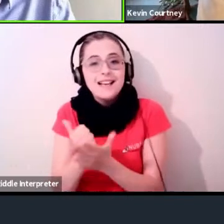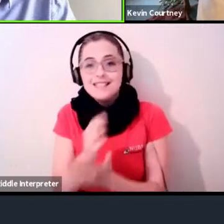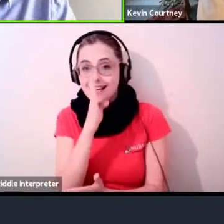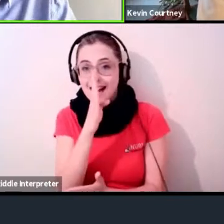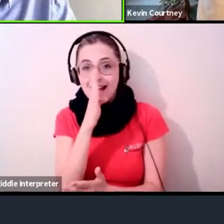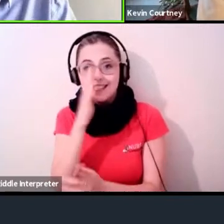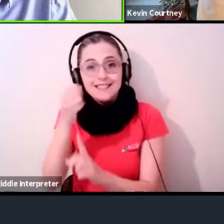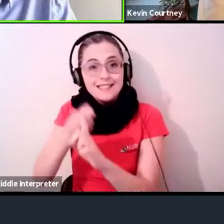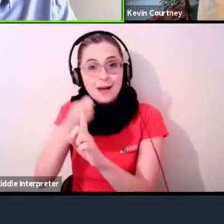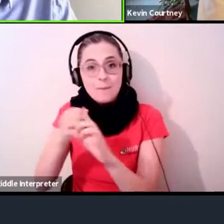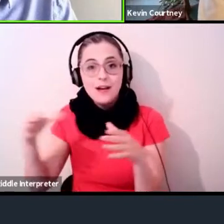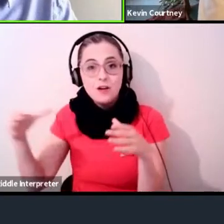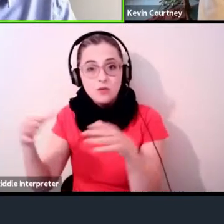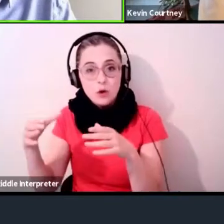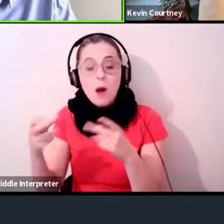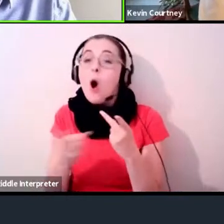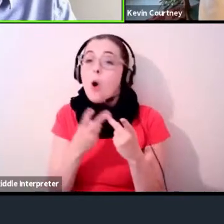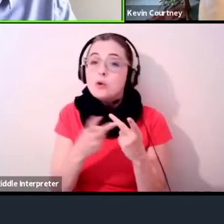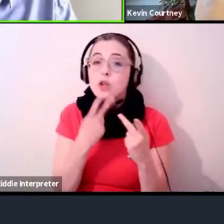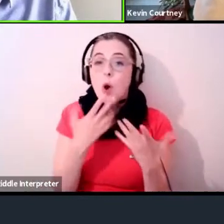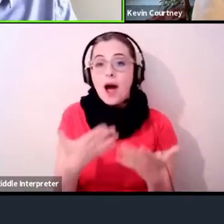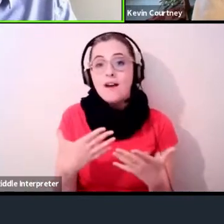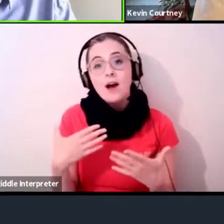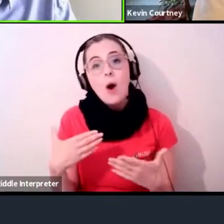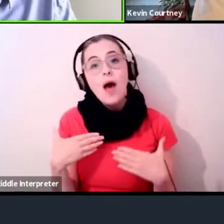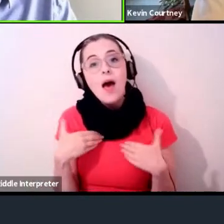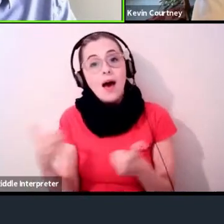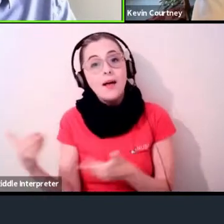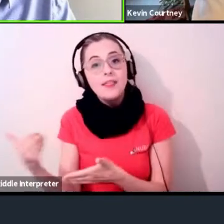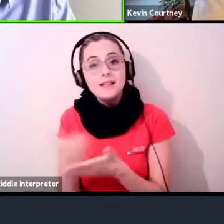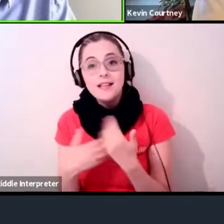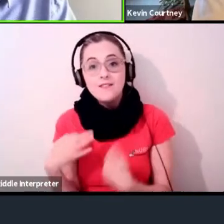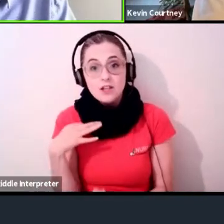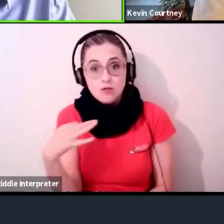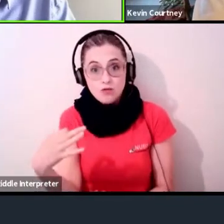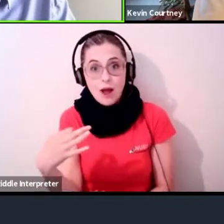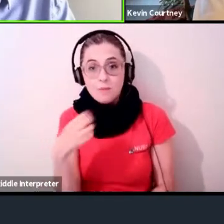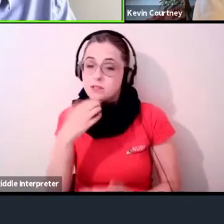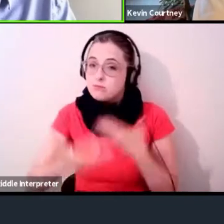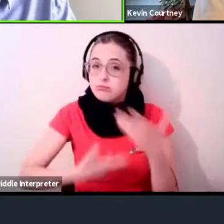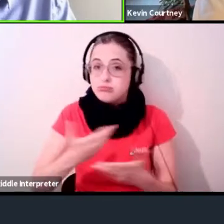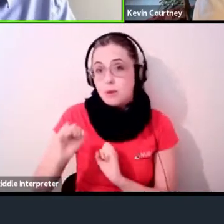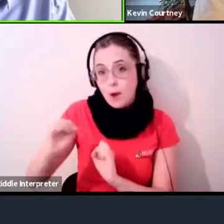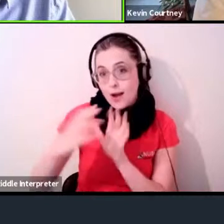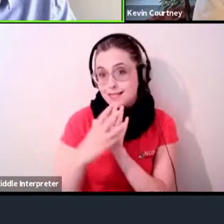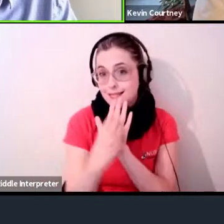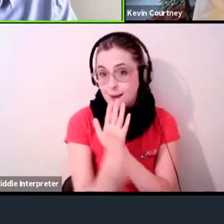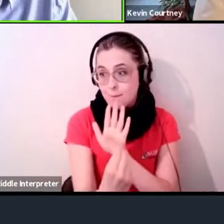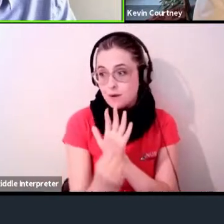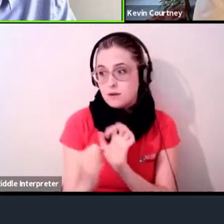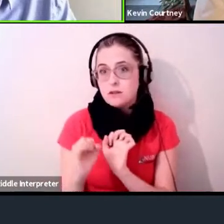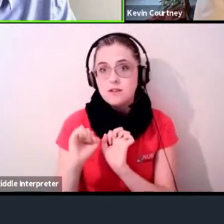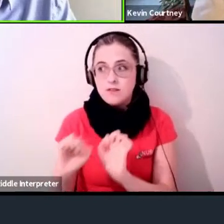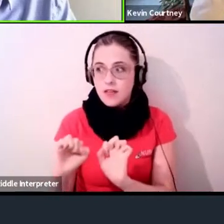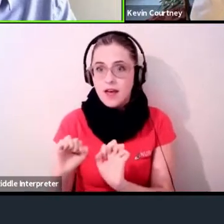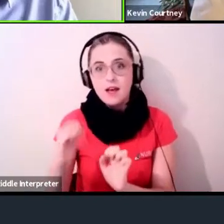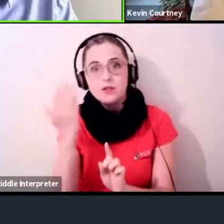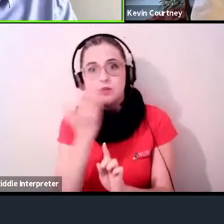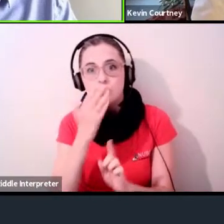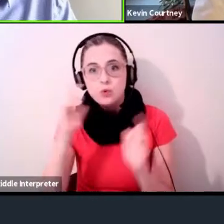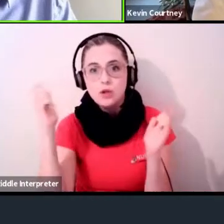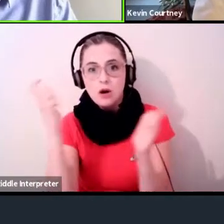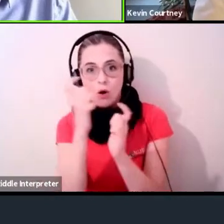safety reps with some examples of how their actions as safety reps have made their schools and colleges and communities safer and helped save